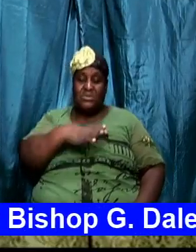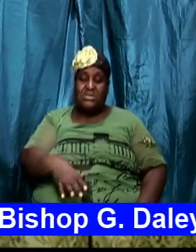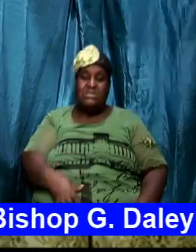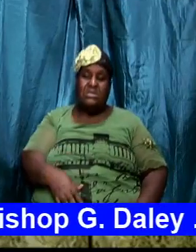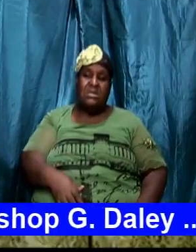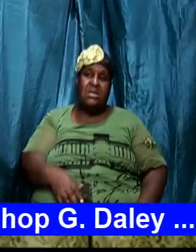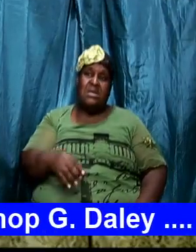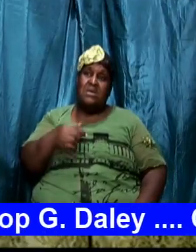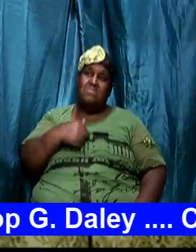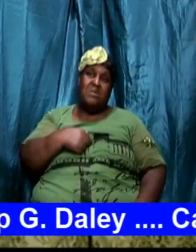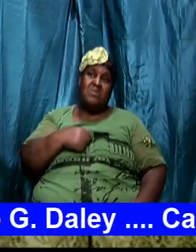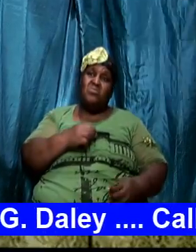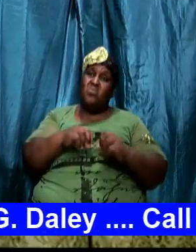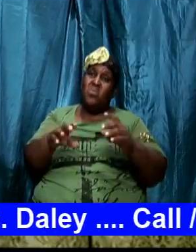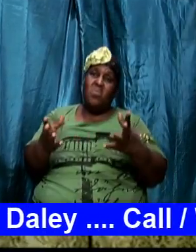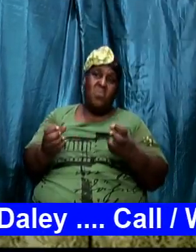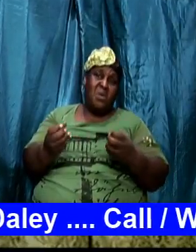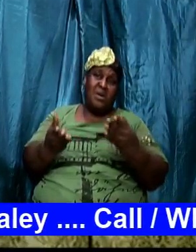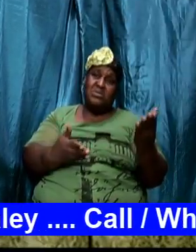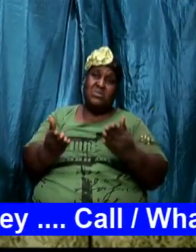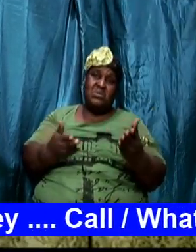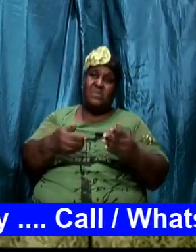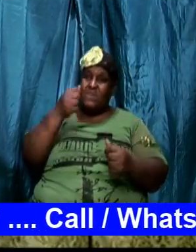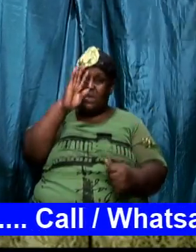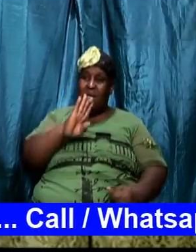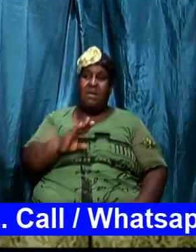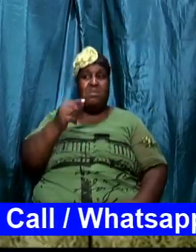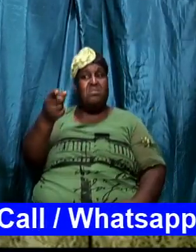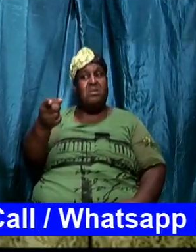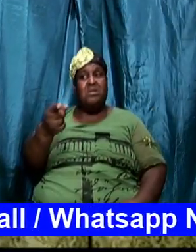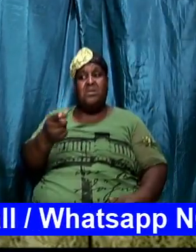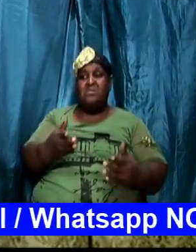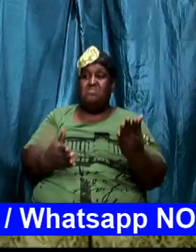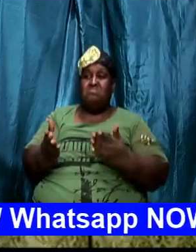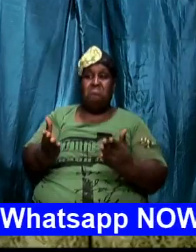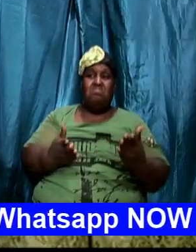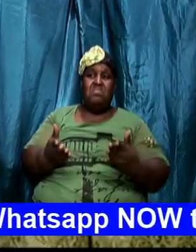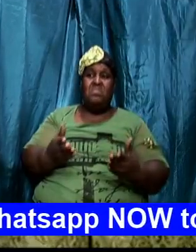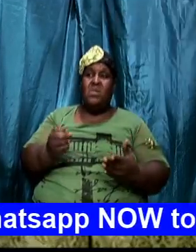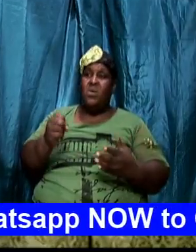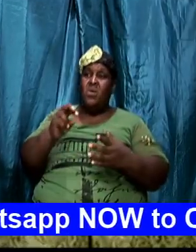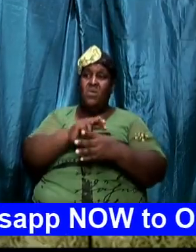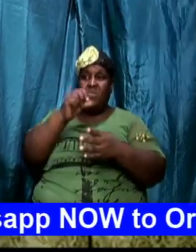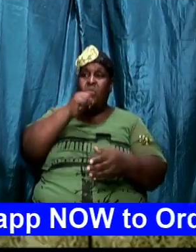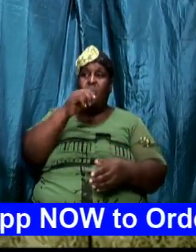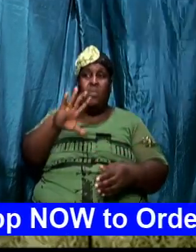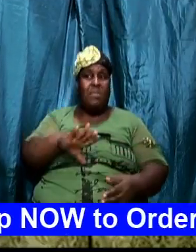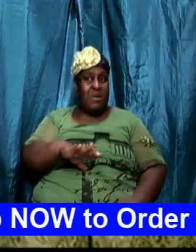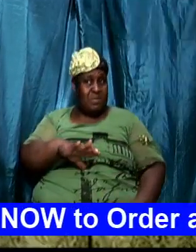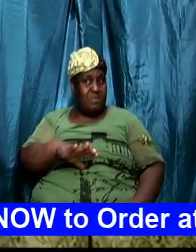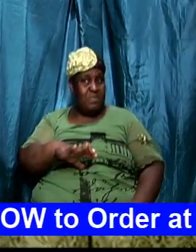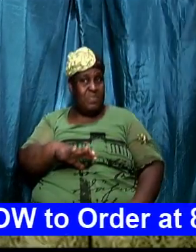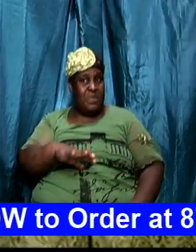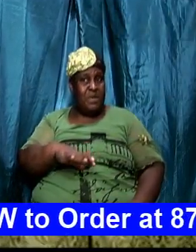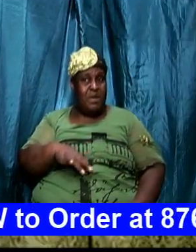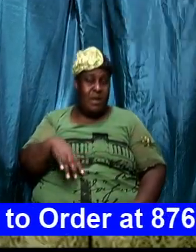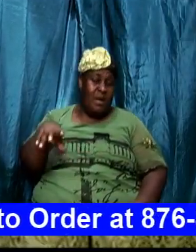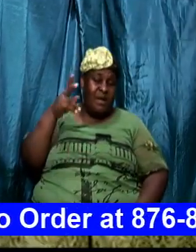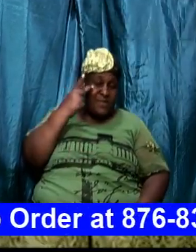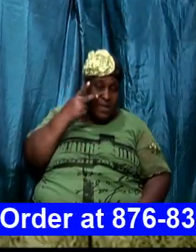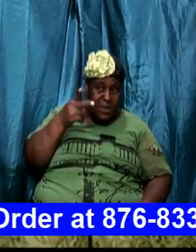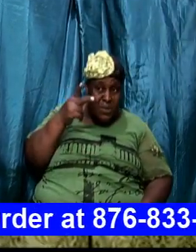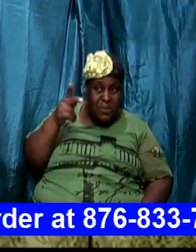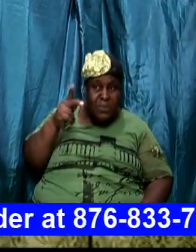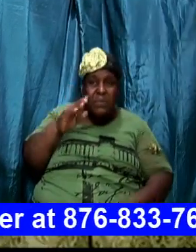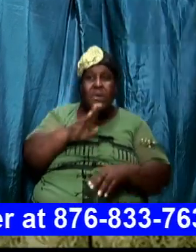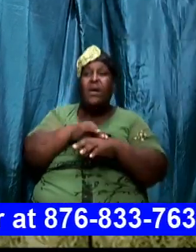that woman is a Christian, I have gone with her. I have gone with him. And they look at all the